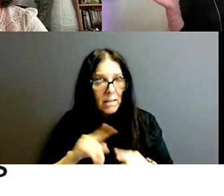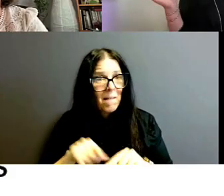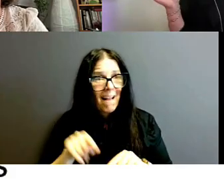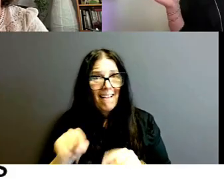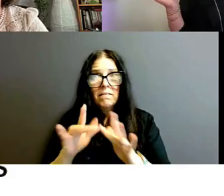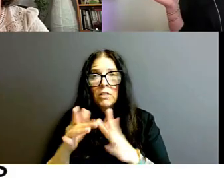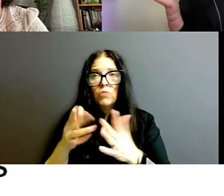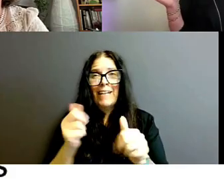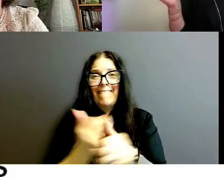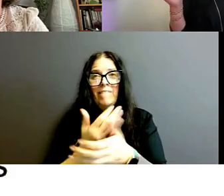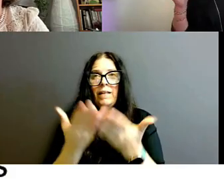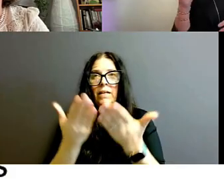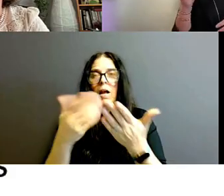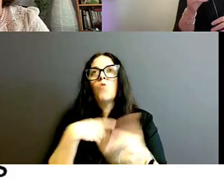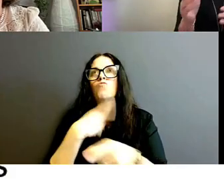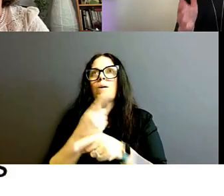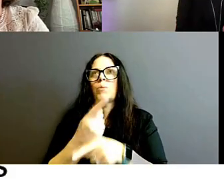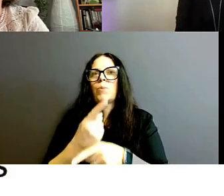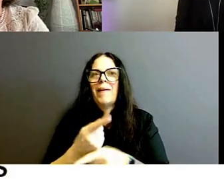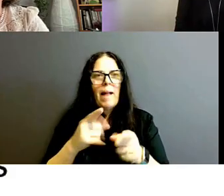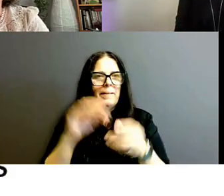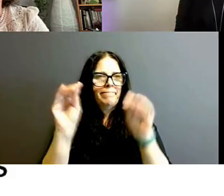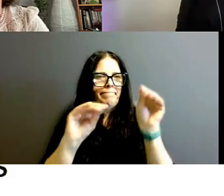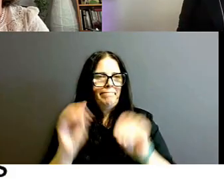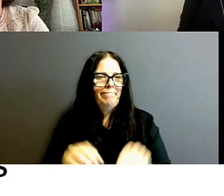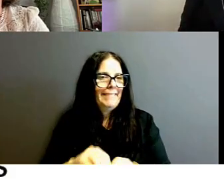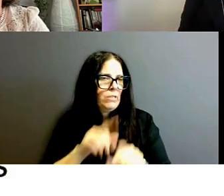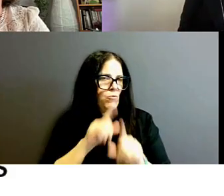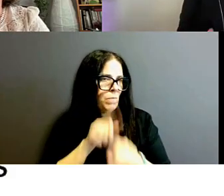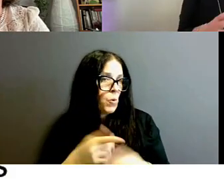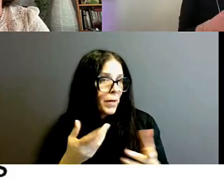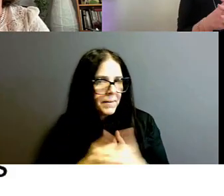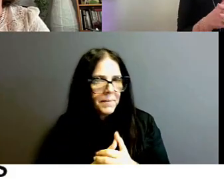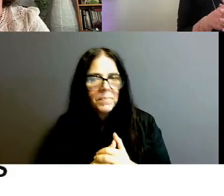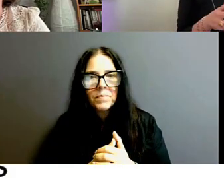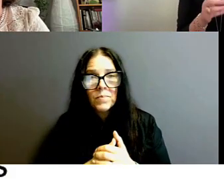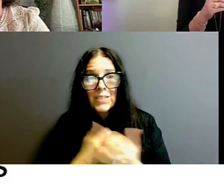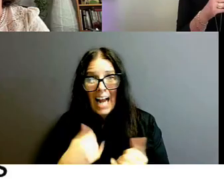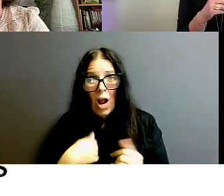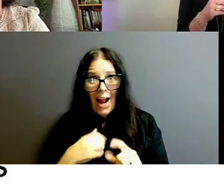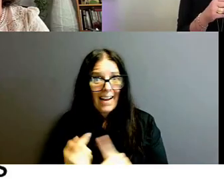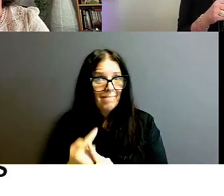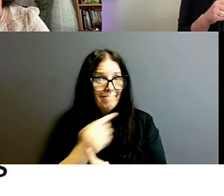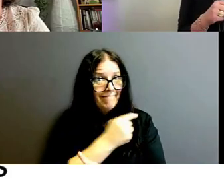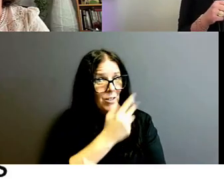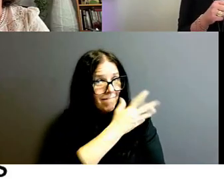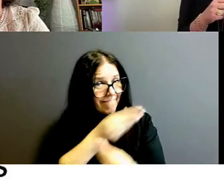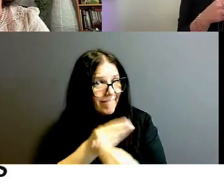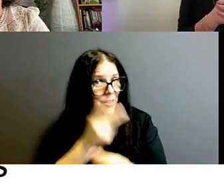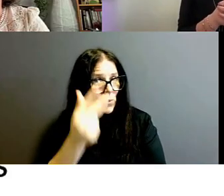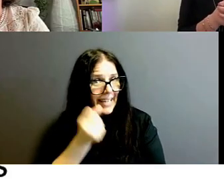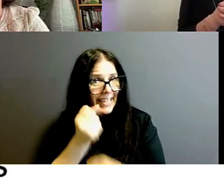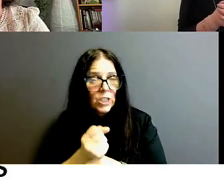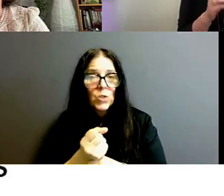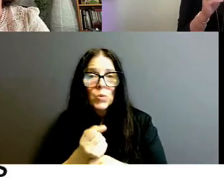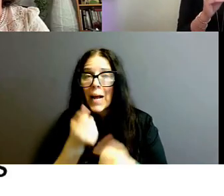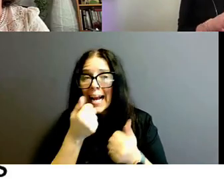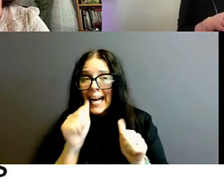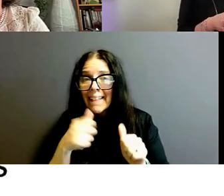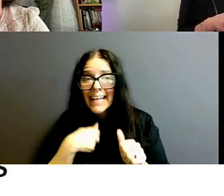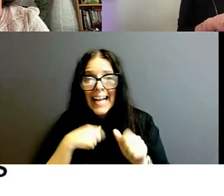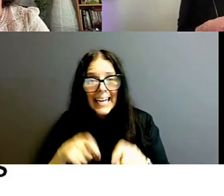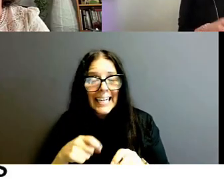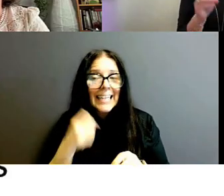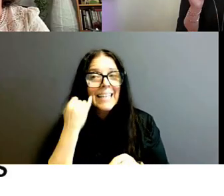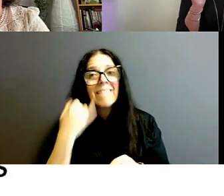portfolio, everything was there for me. And, I can go back now 3 years, right? So I can pull anything I need if I'm looking to apply